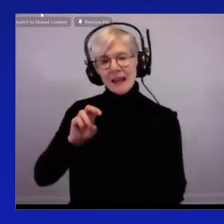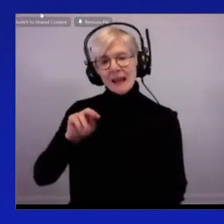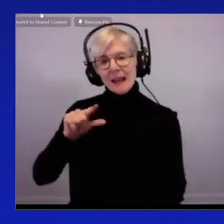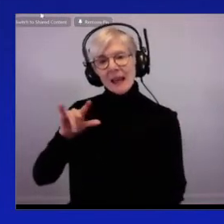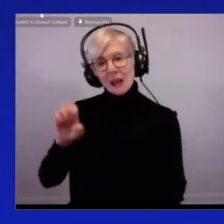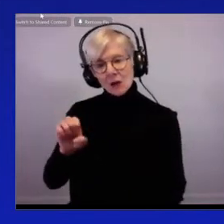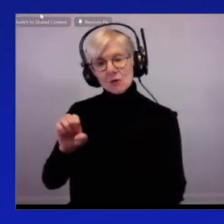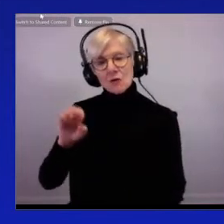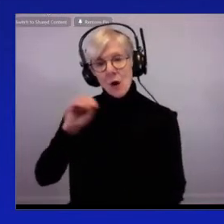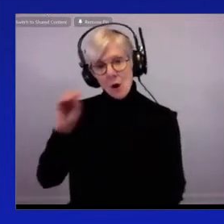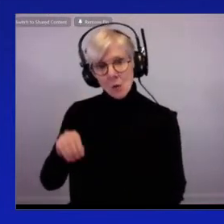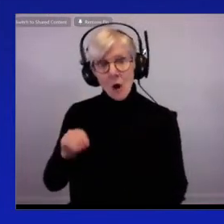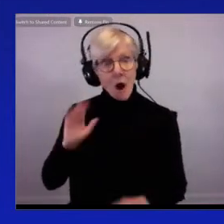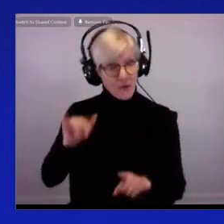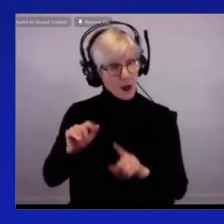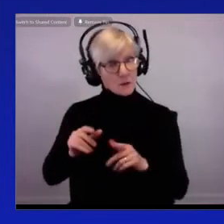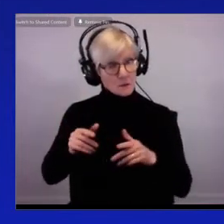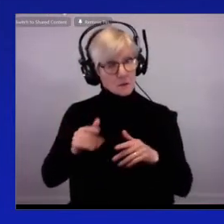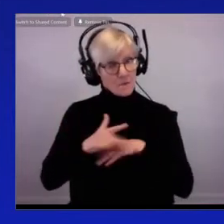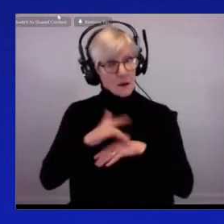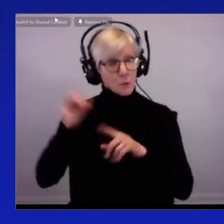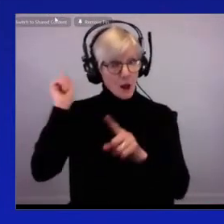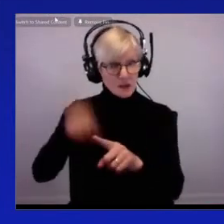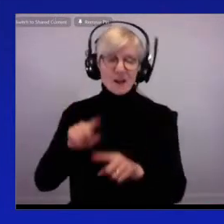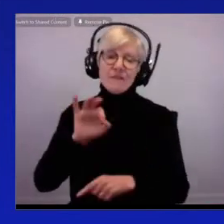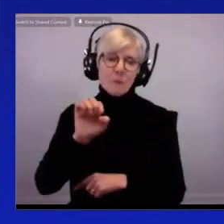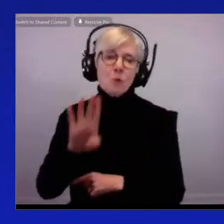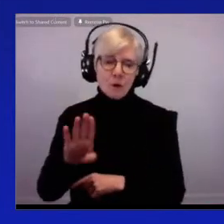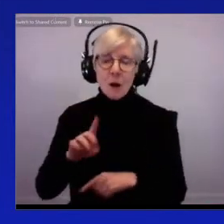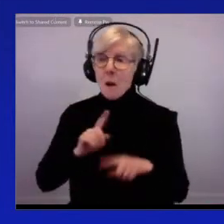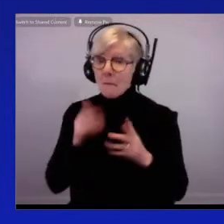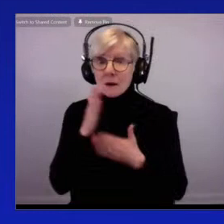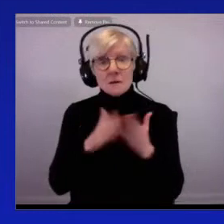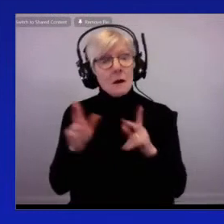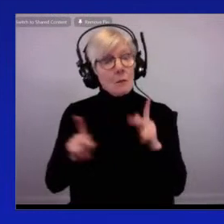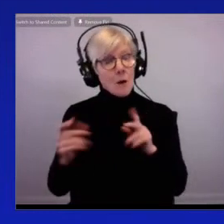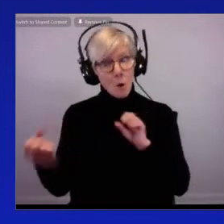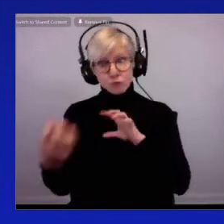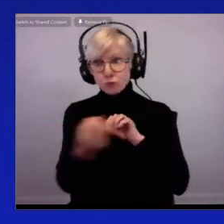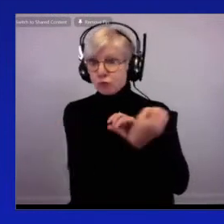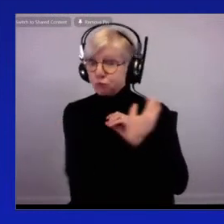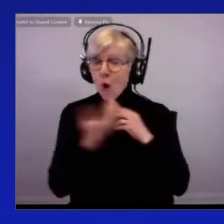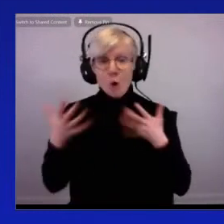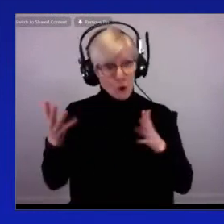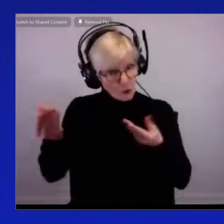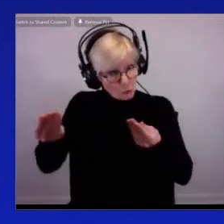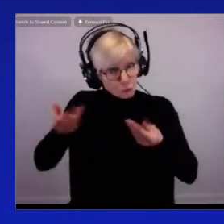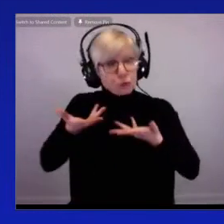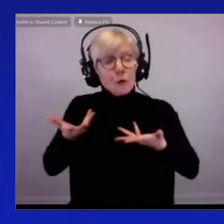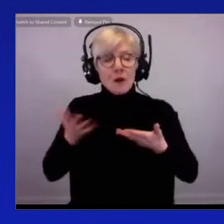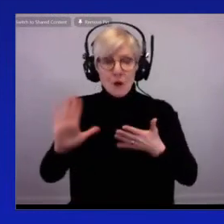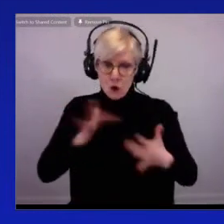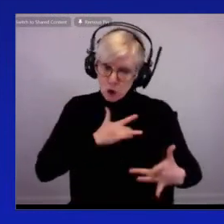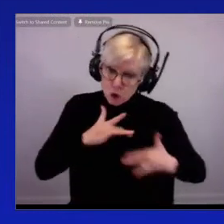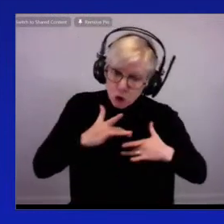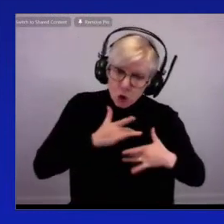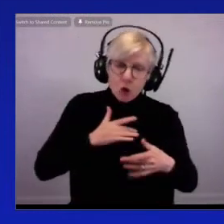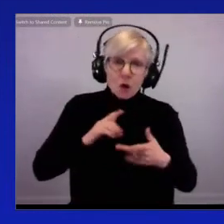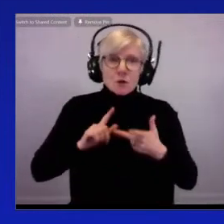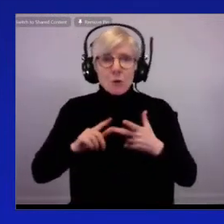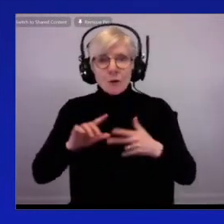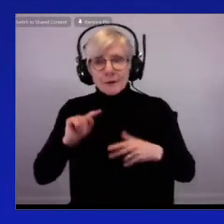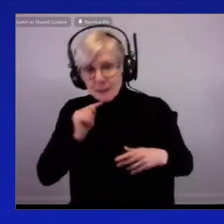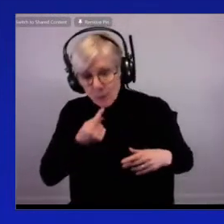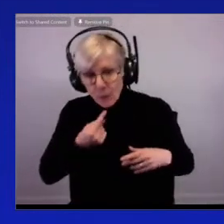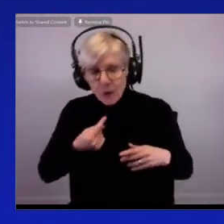open until February, but we're starting to hear already from the population. Certainly, there seems to be disappointment